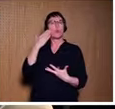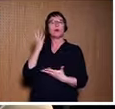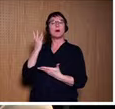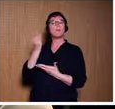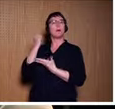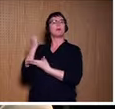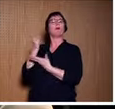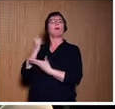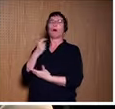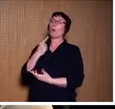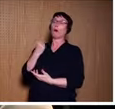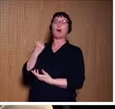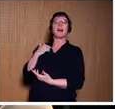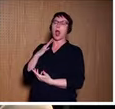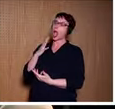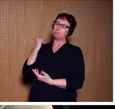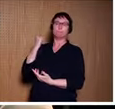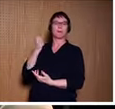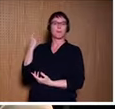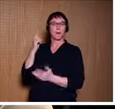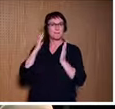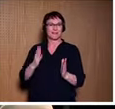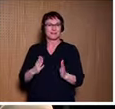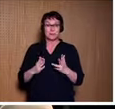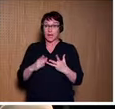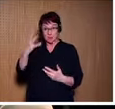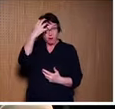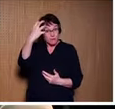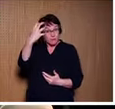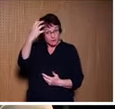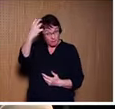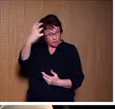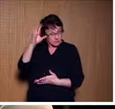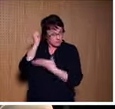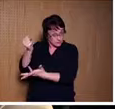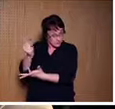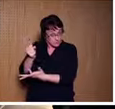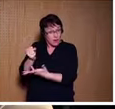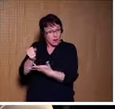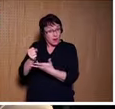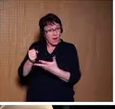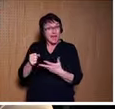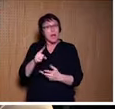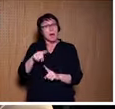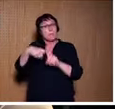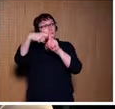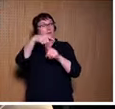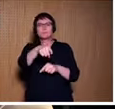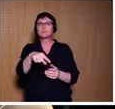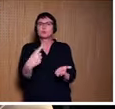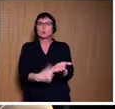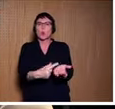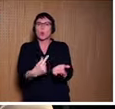goes after this funding, particularly public funding, which was one of the contributing factors to this bill in Uganda that